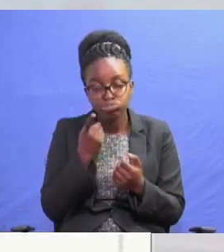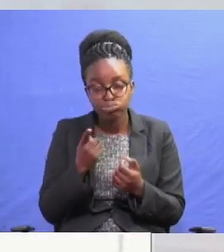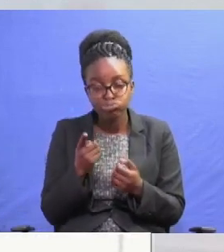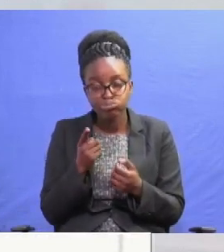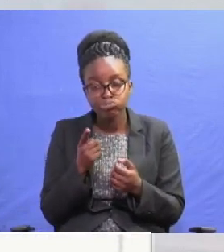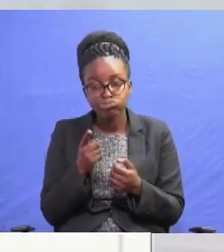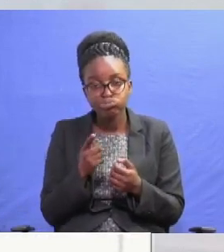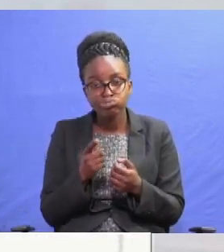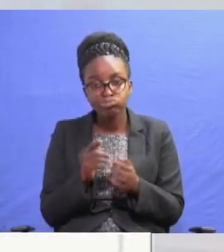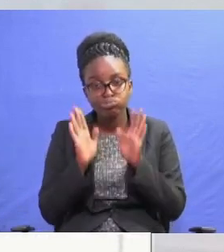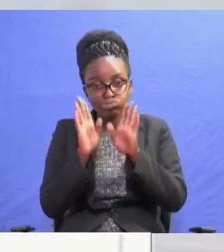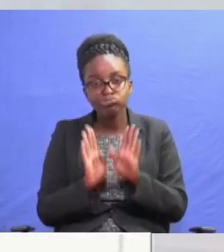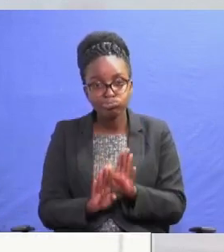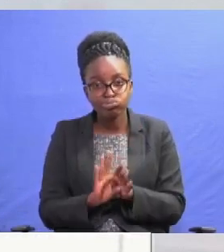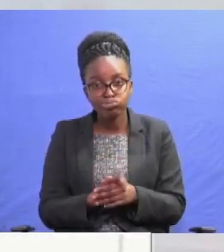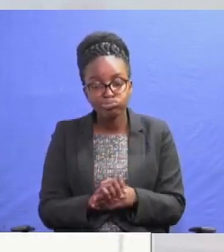that?